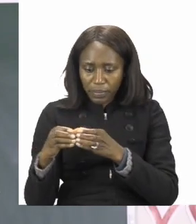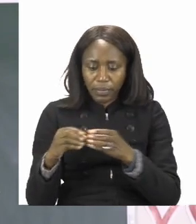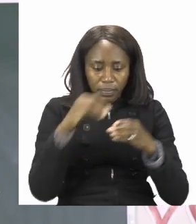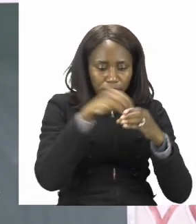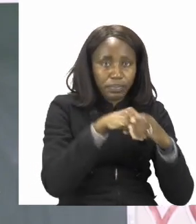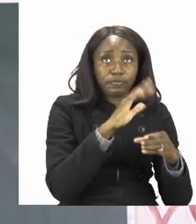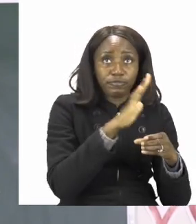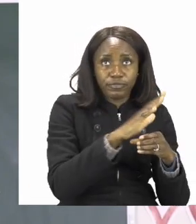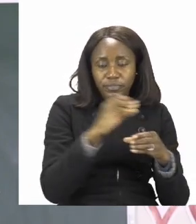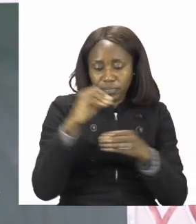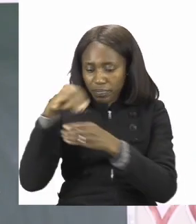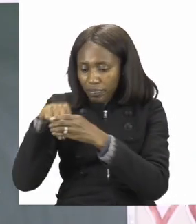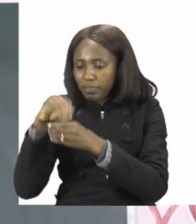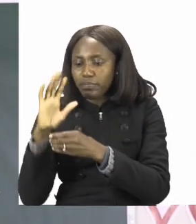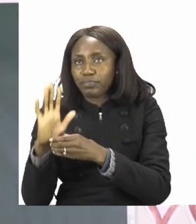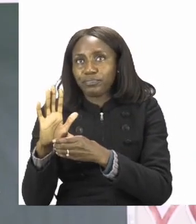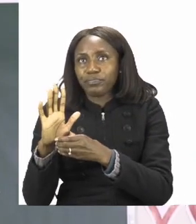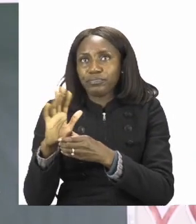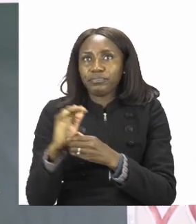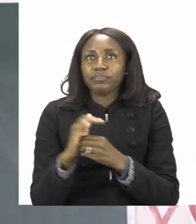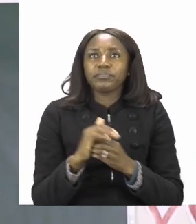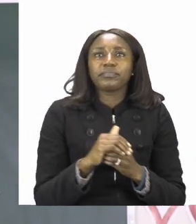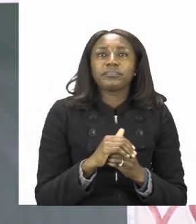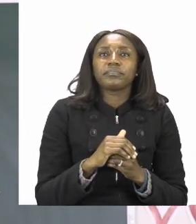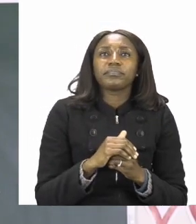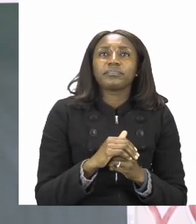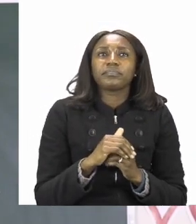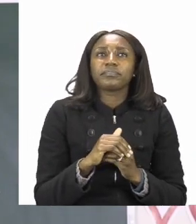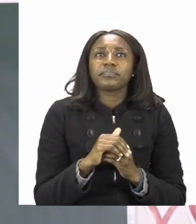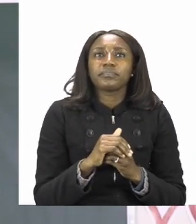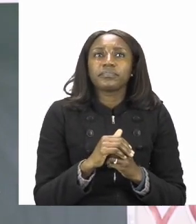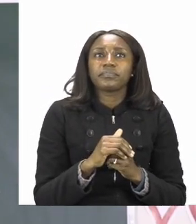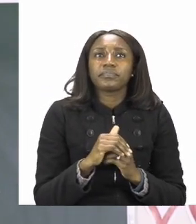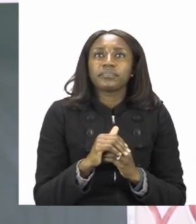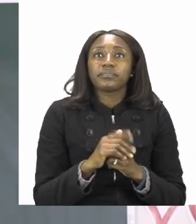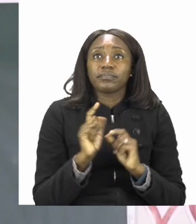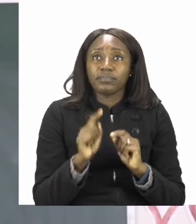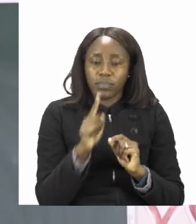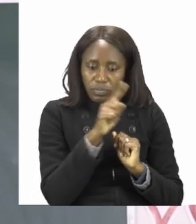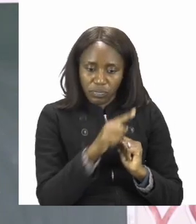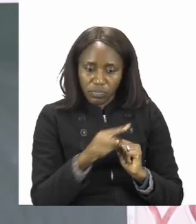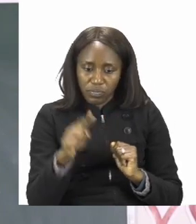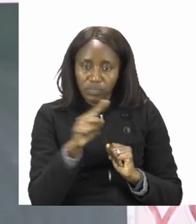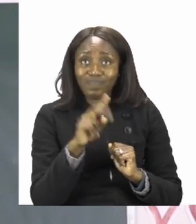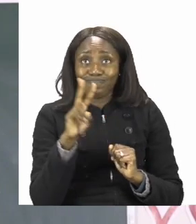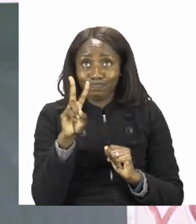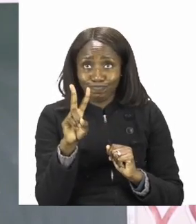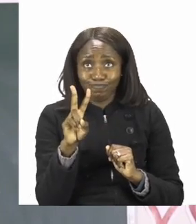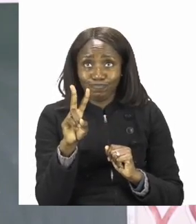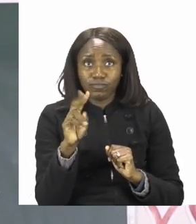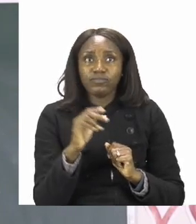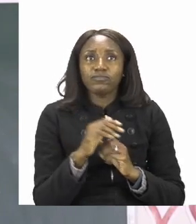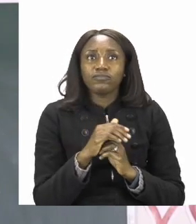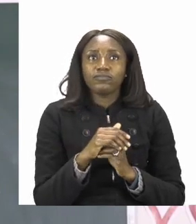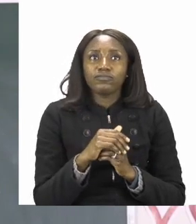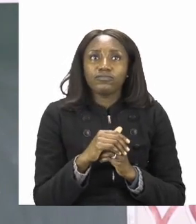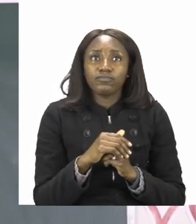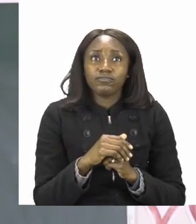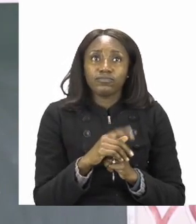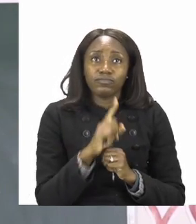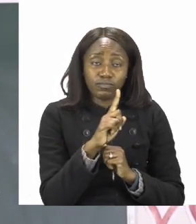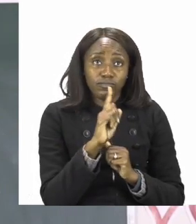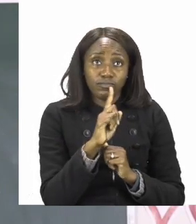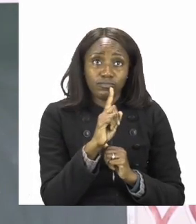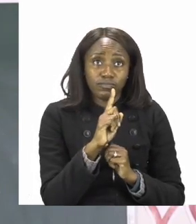5 equals dash. So that means we are doing 2 sets of 5. We already have